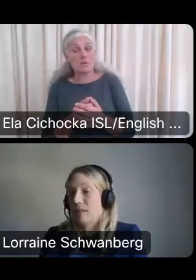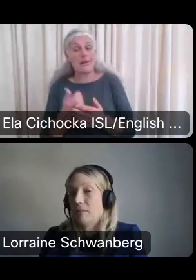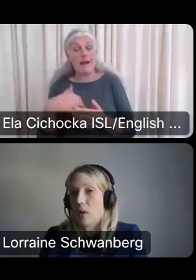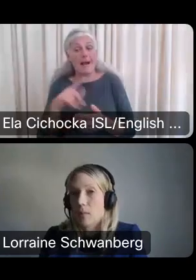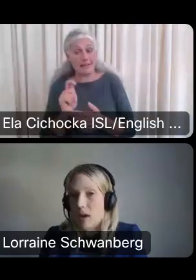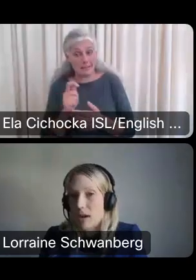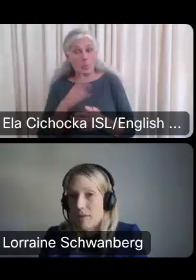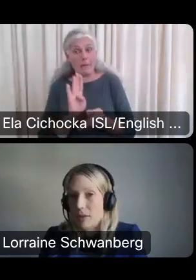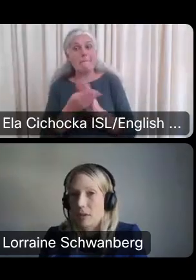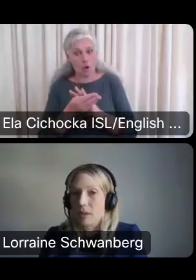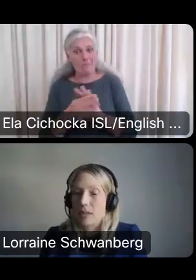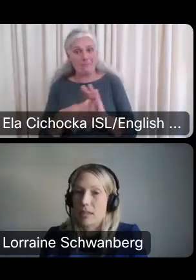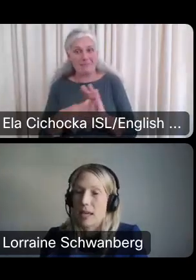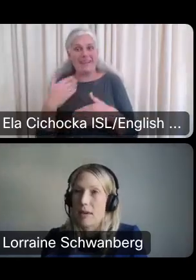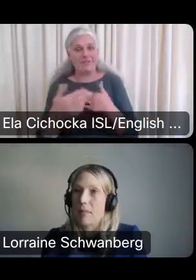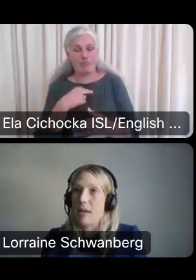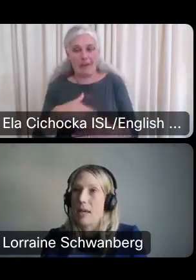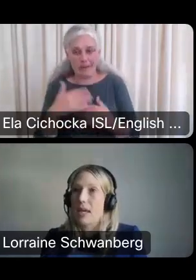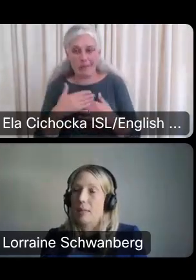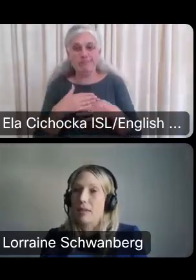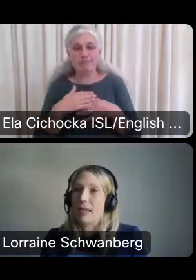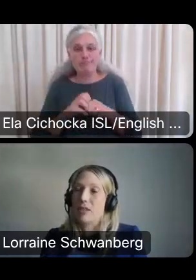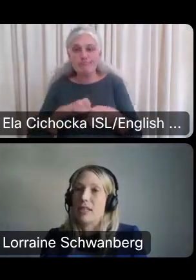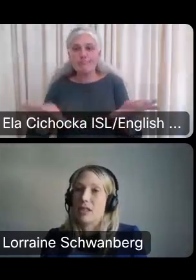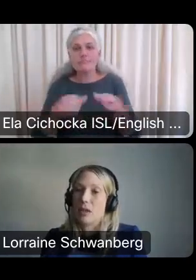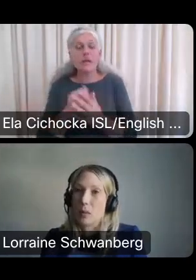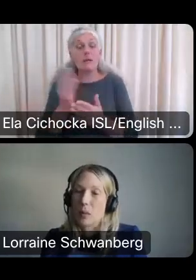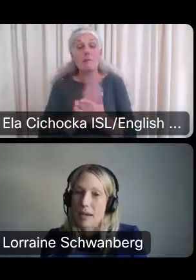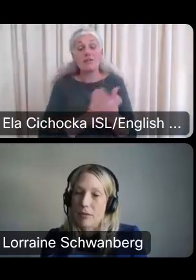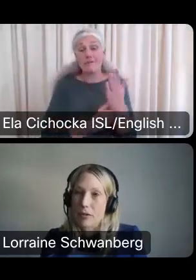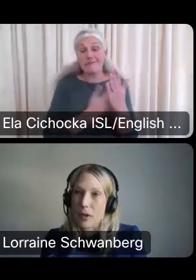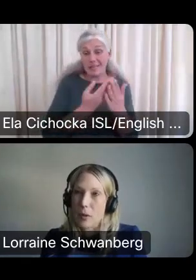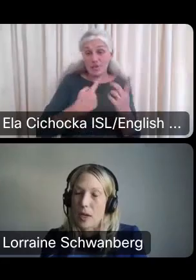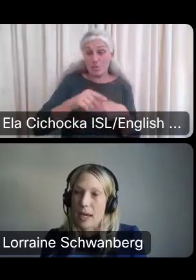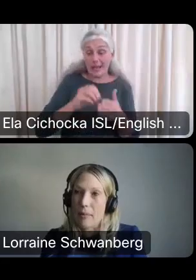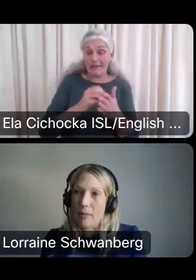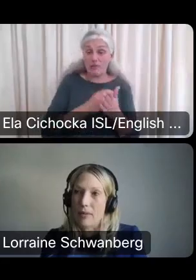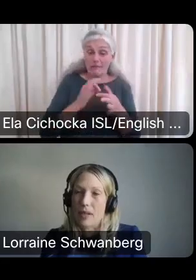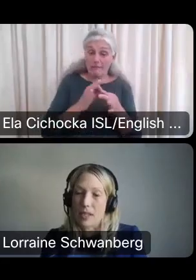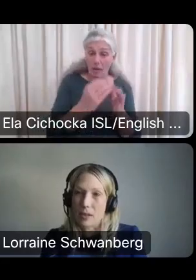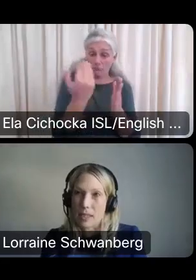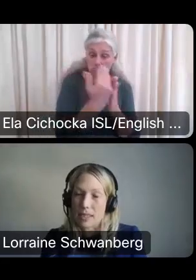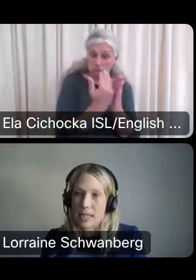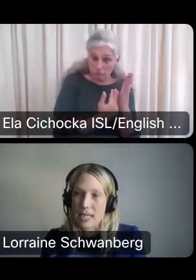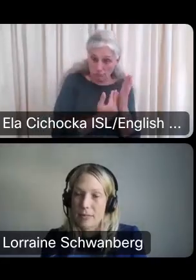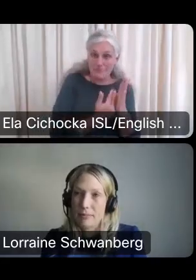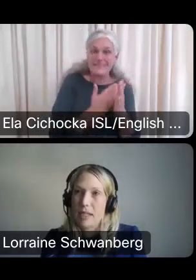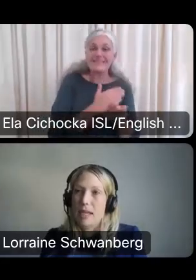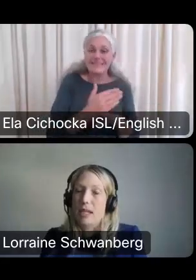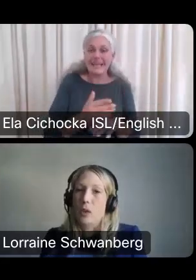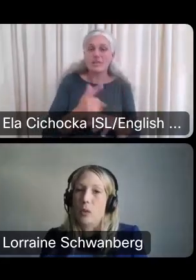will become live. So it's a piece of legislation that we will have to follow starting on that